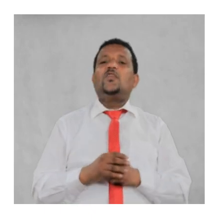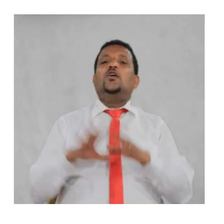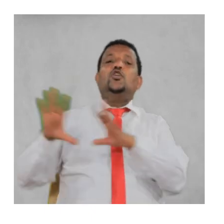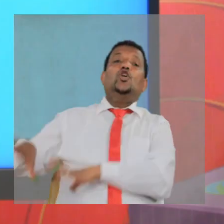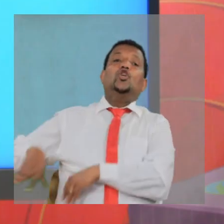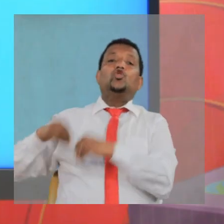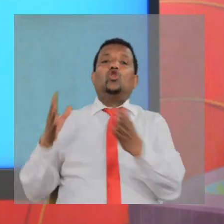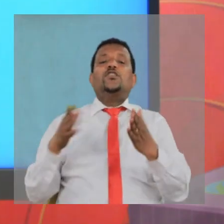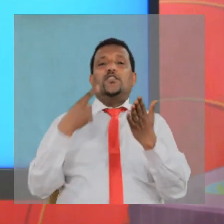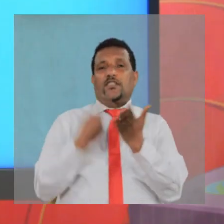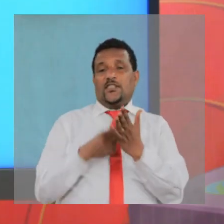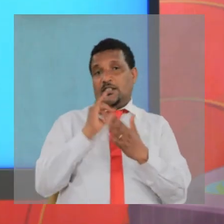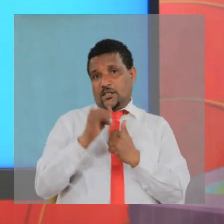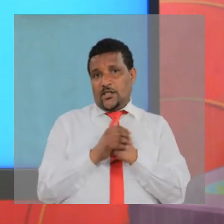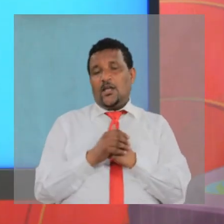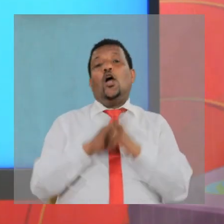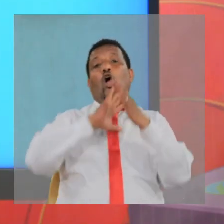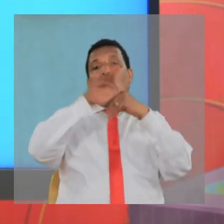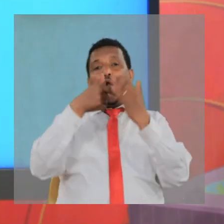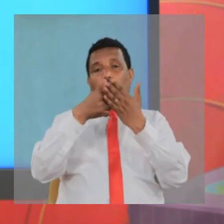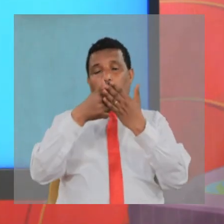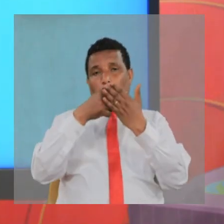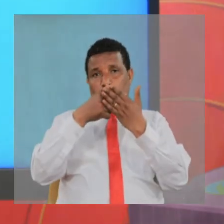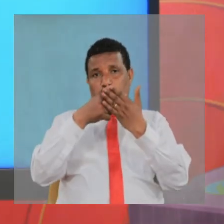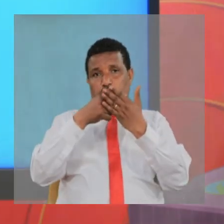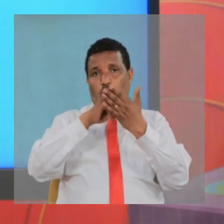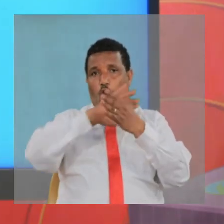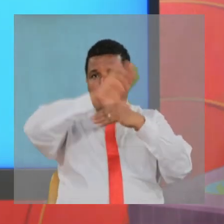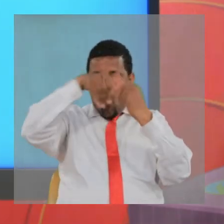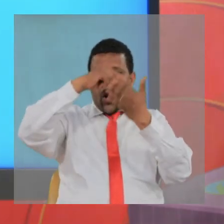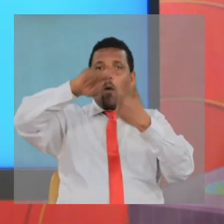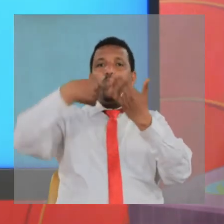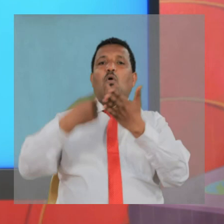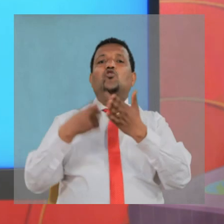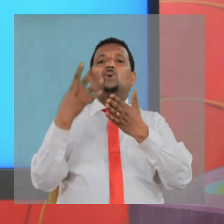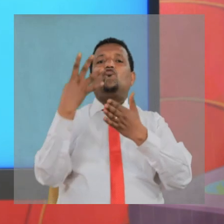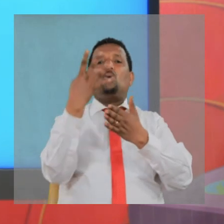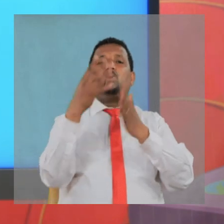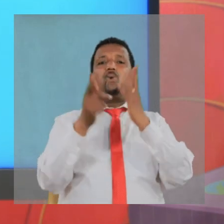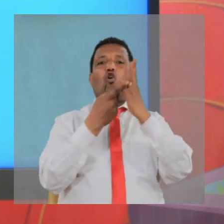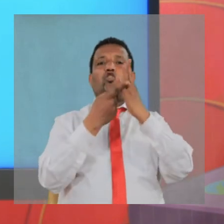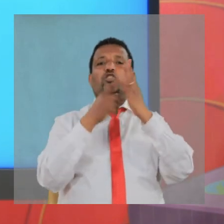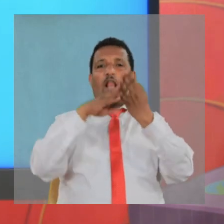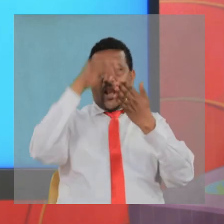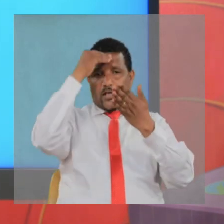Students, this is all about the